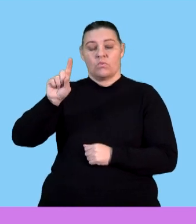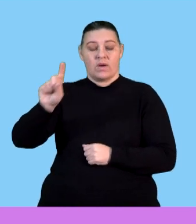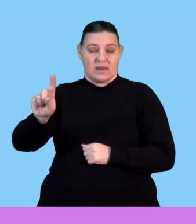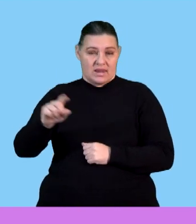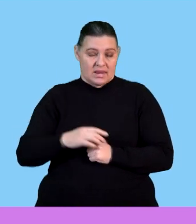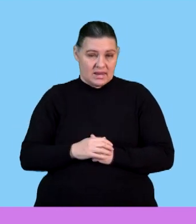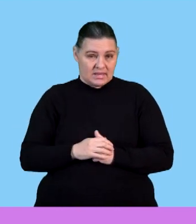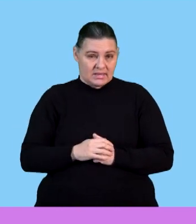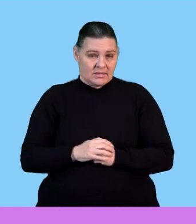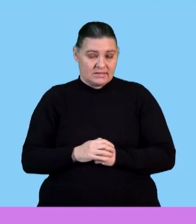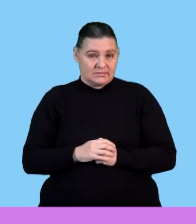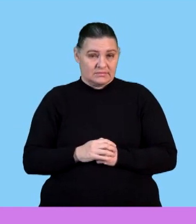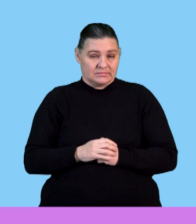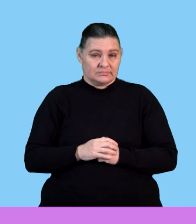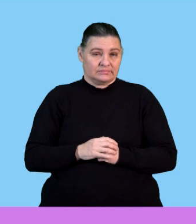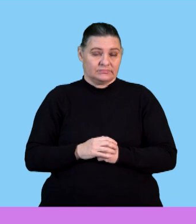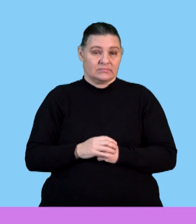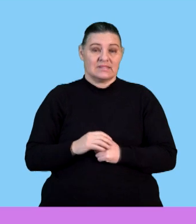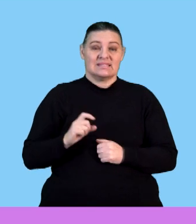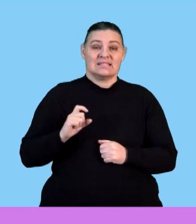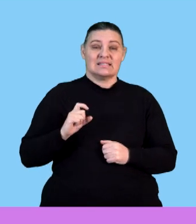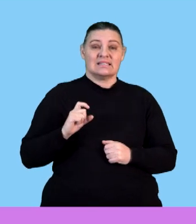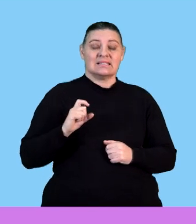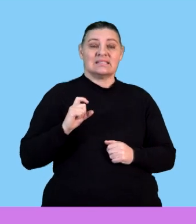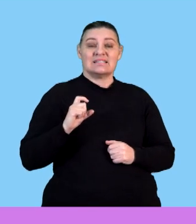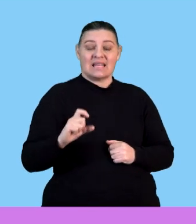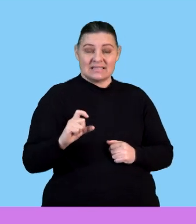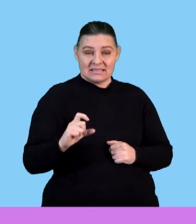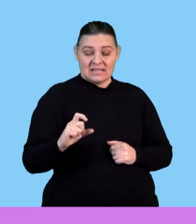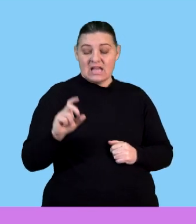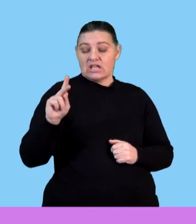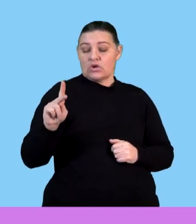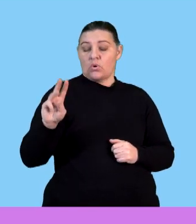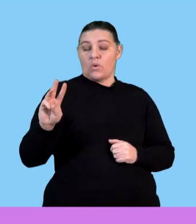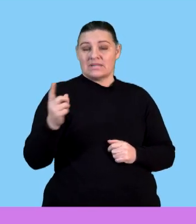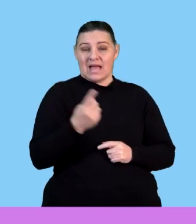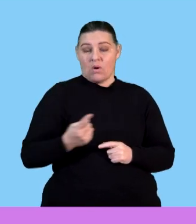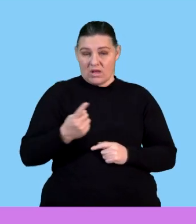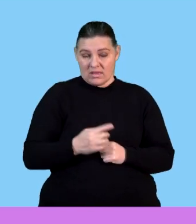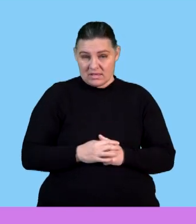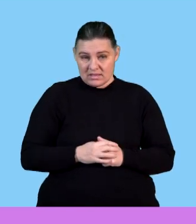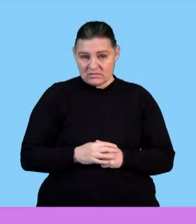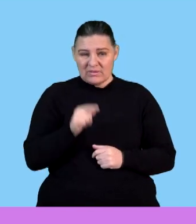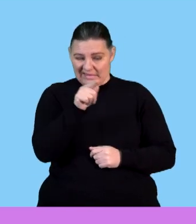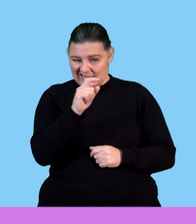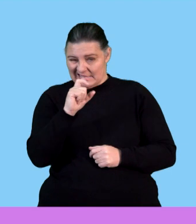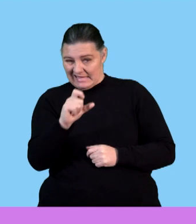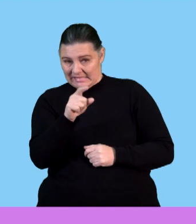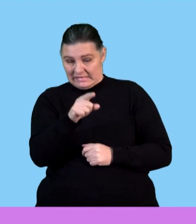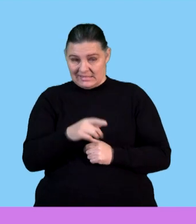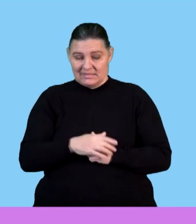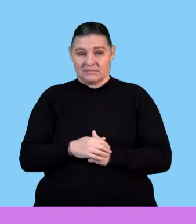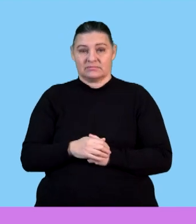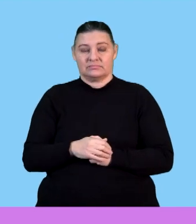96,61. Now, if you look here, cents per kilowatt hour. So that is technically in